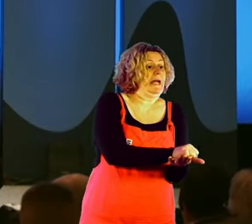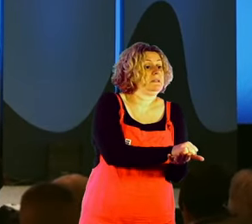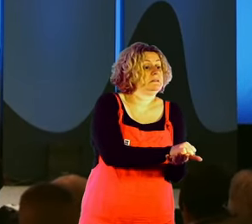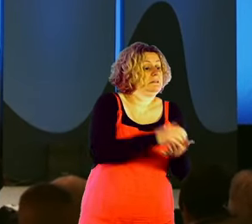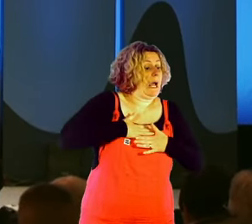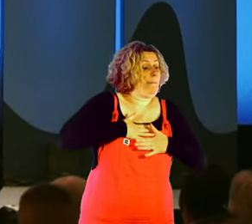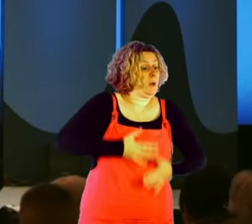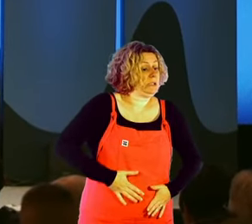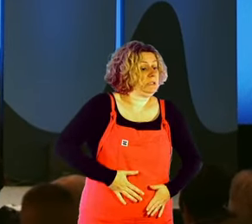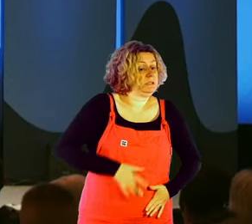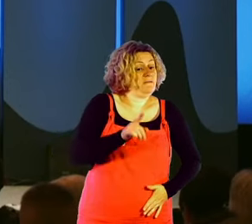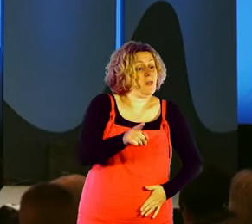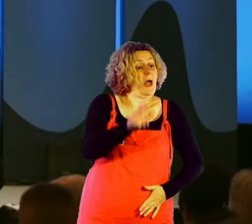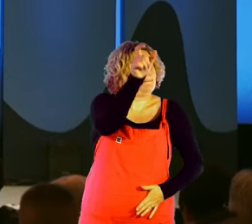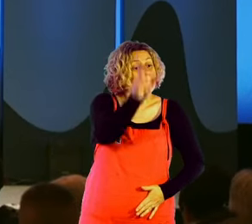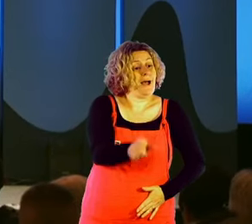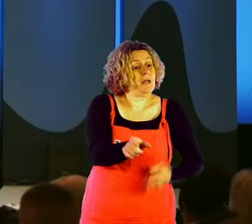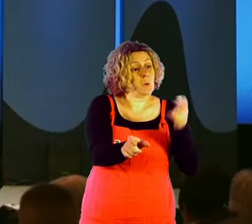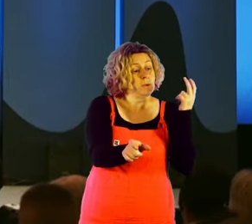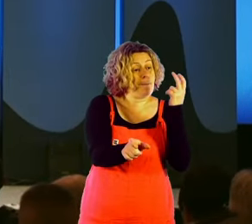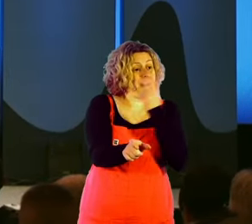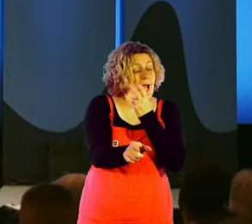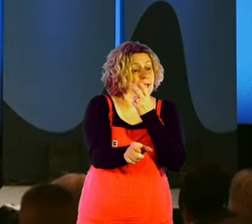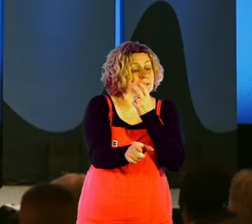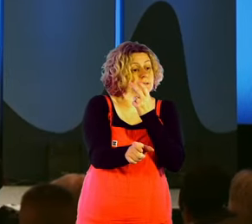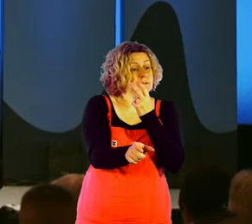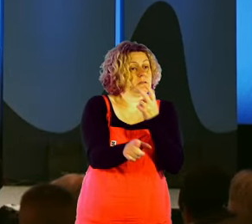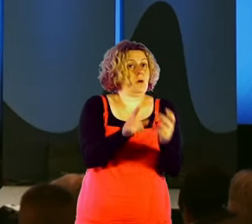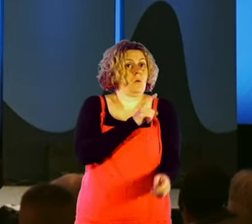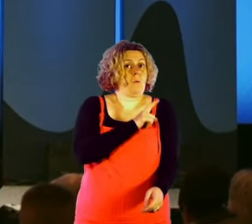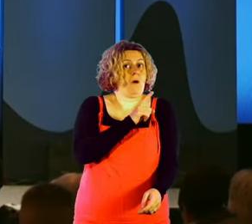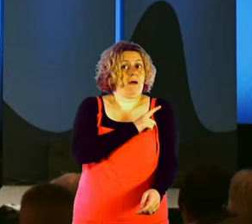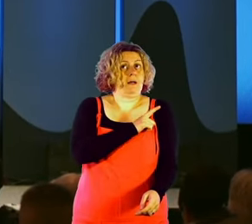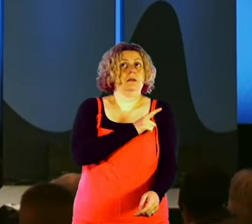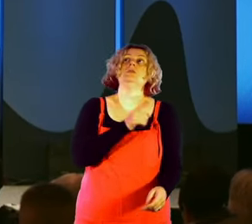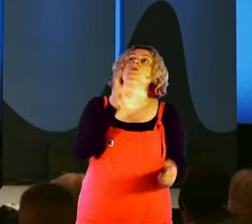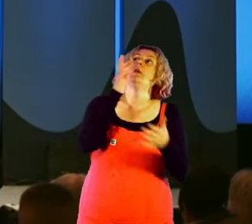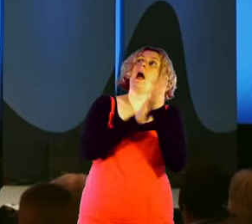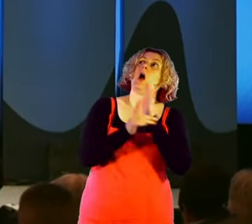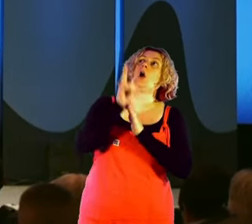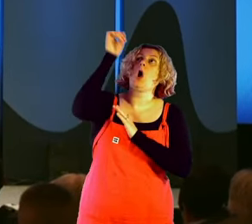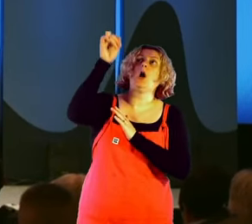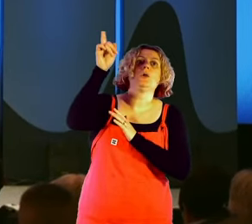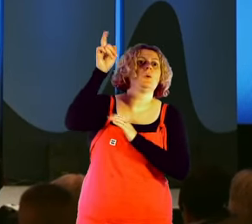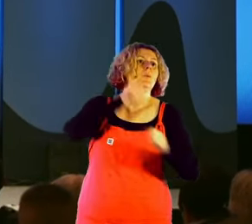him. He was blind so that God would be glorified.